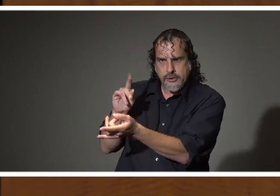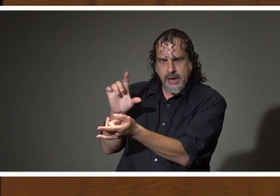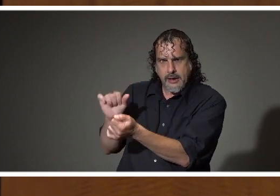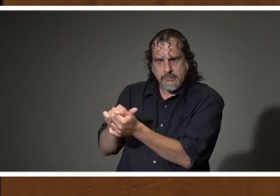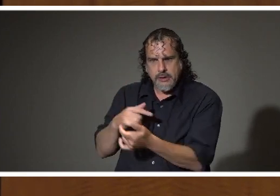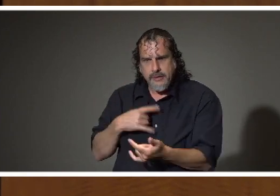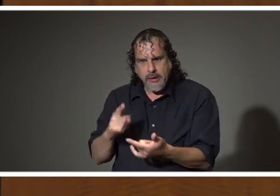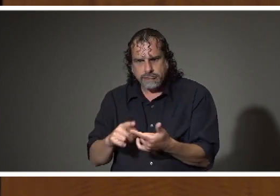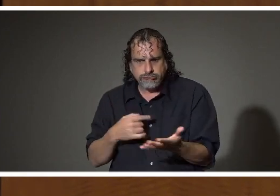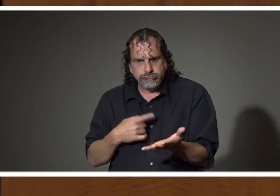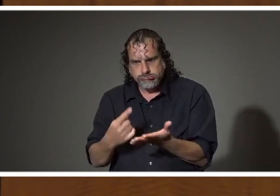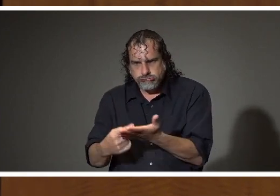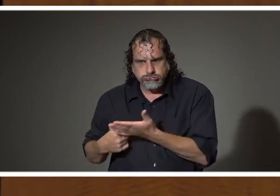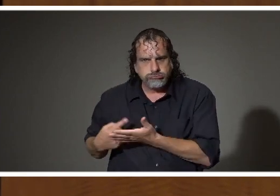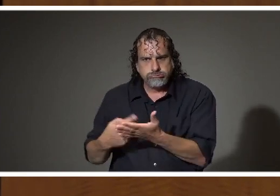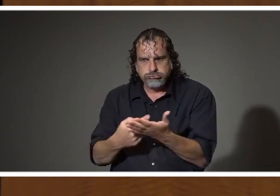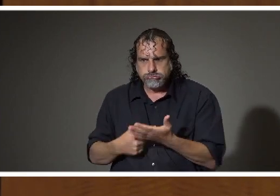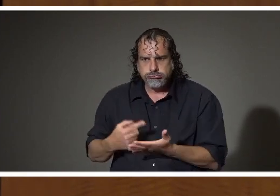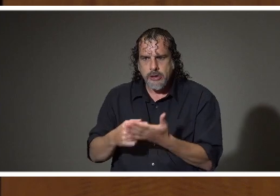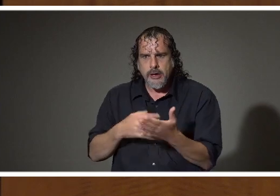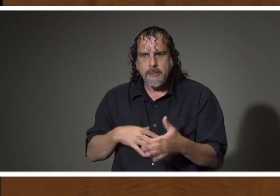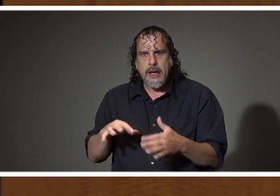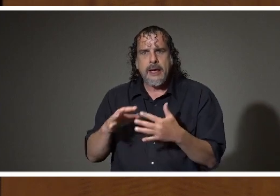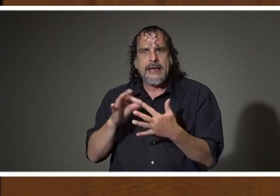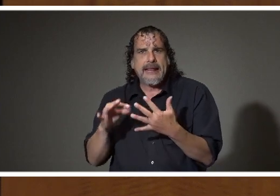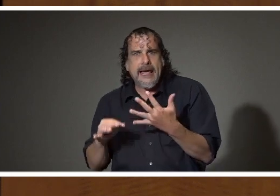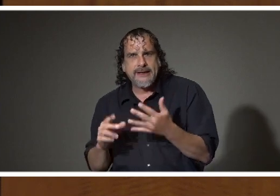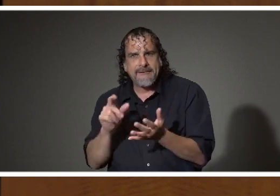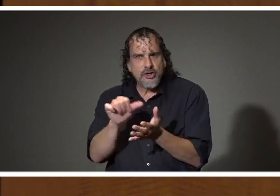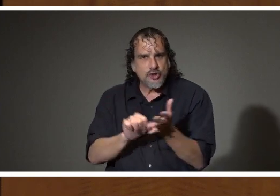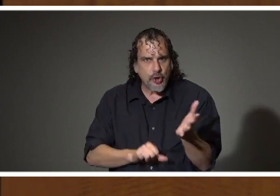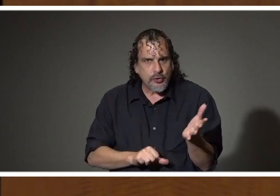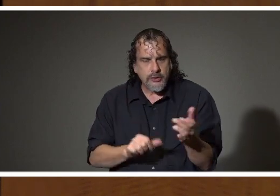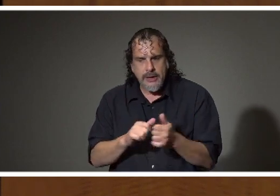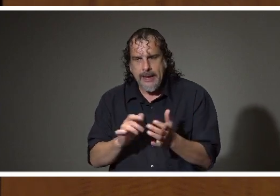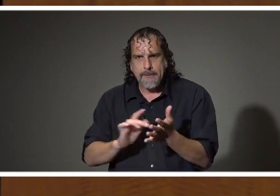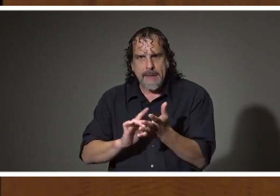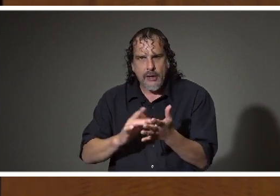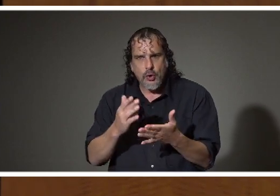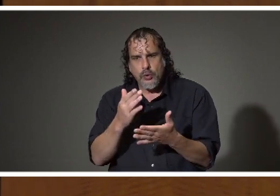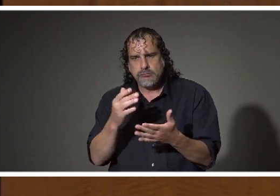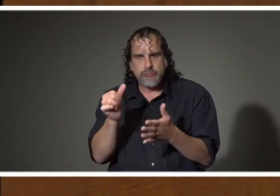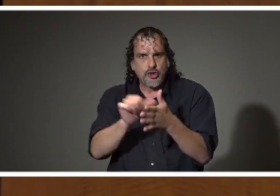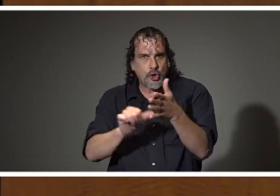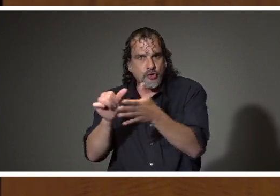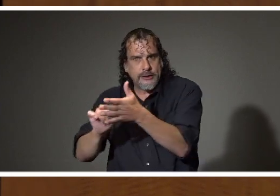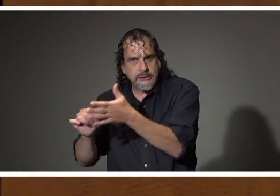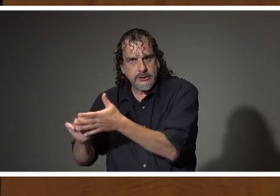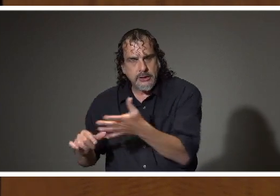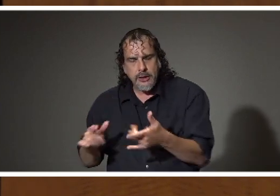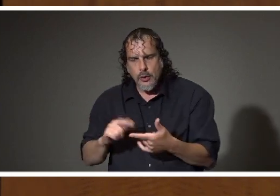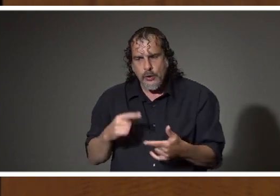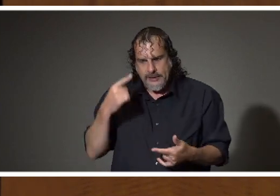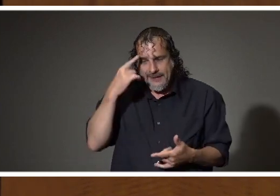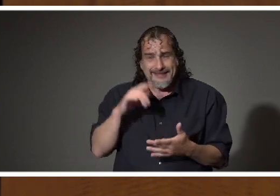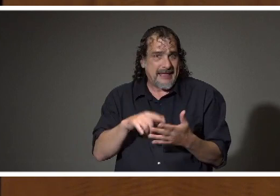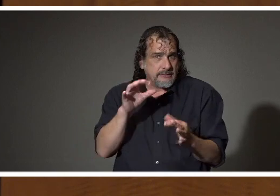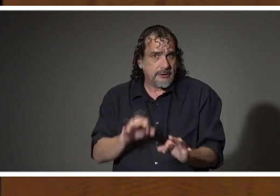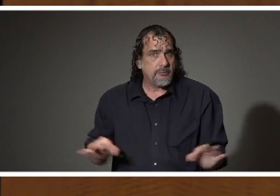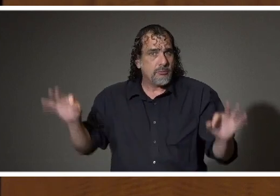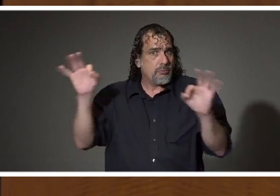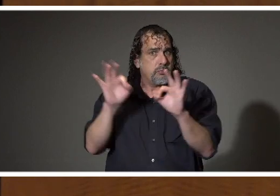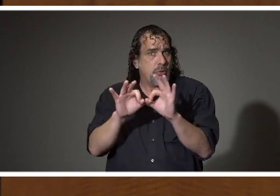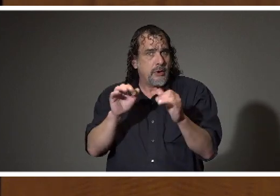others in talking about elective surgeries, for instance, and medical procedures. This is something that we think is very important that